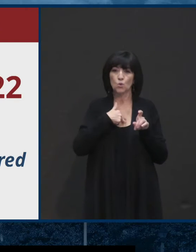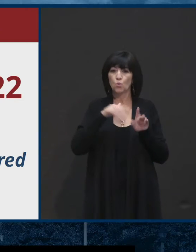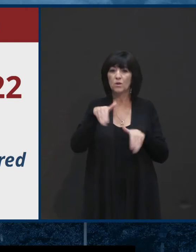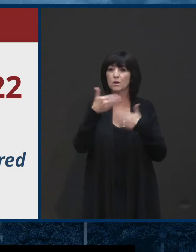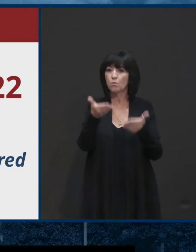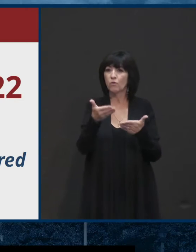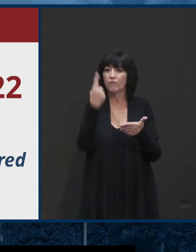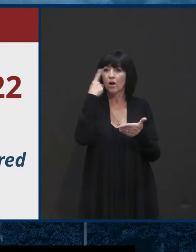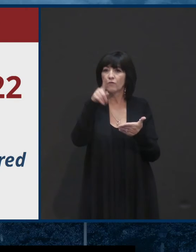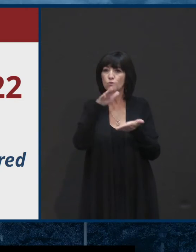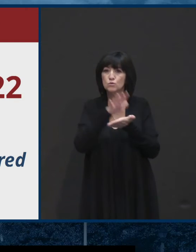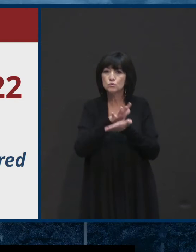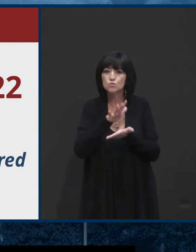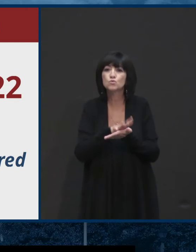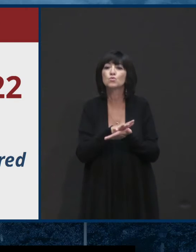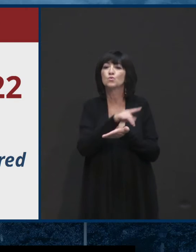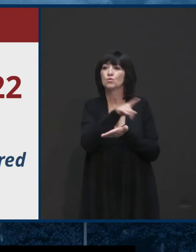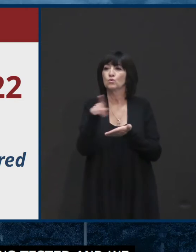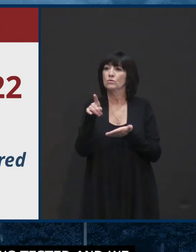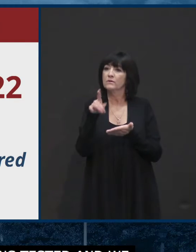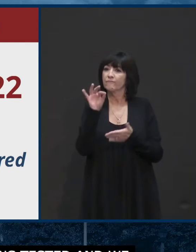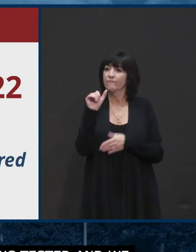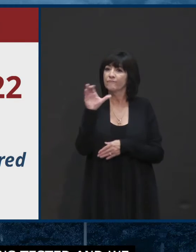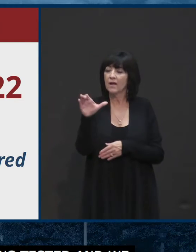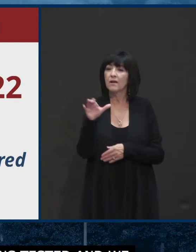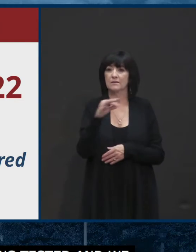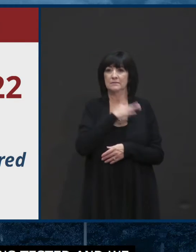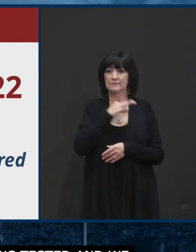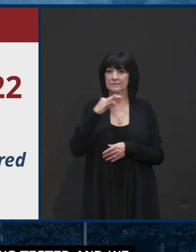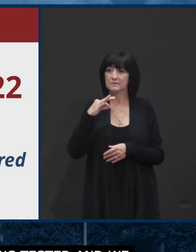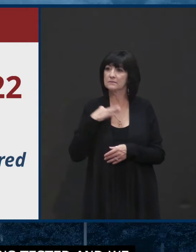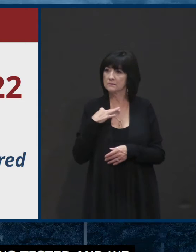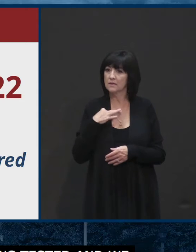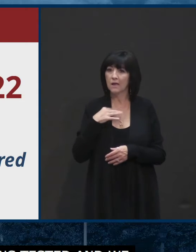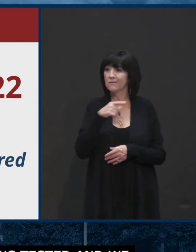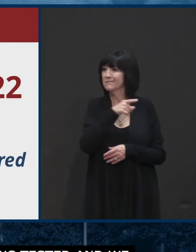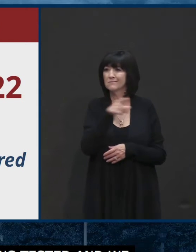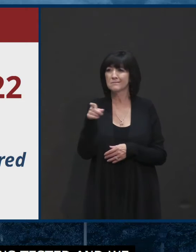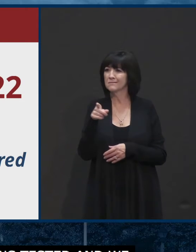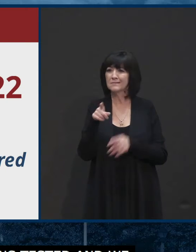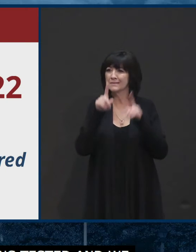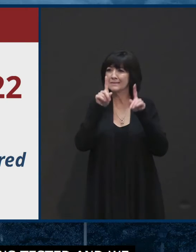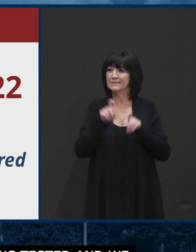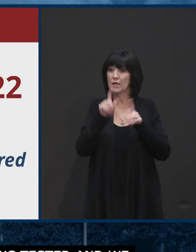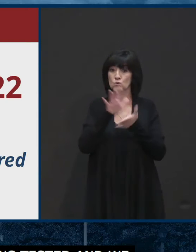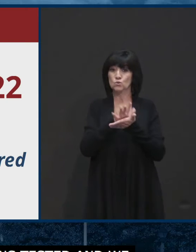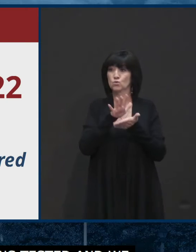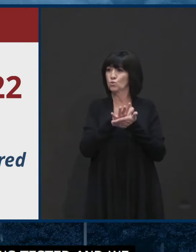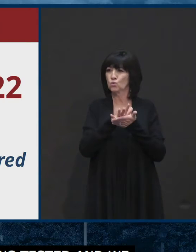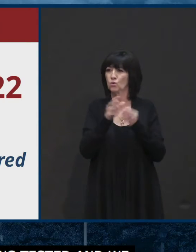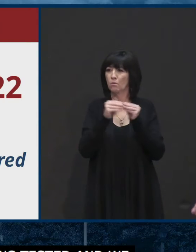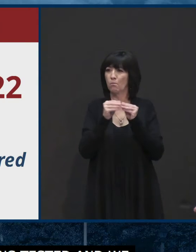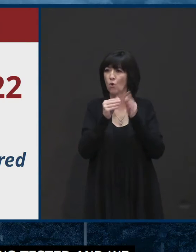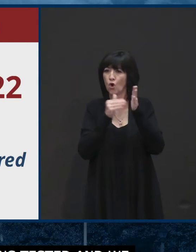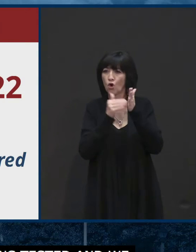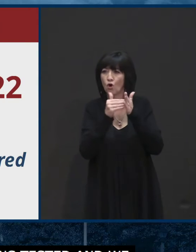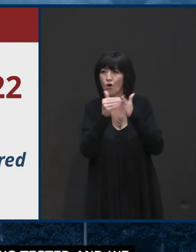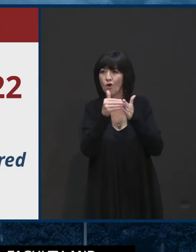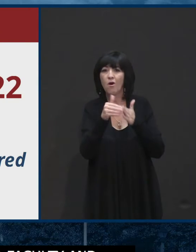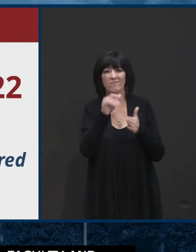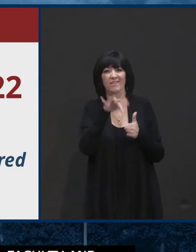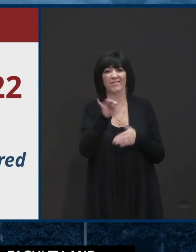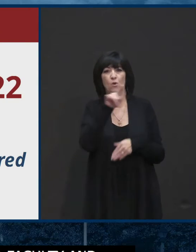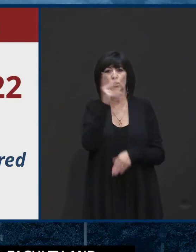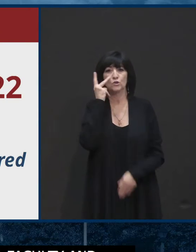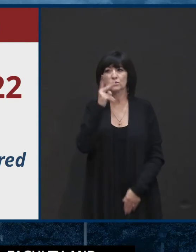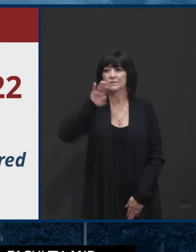teachers, faculty, staff to get tested, monthly, if not more, if they need to be. So, that's going into that right side denominator, but